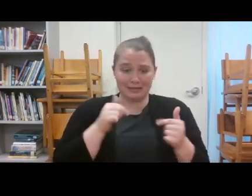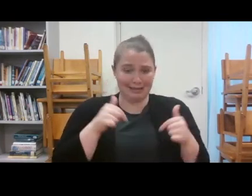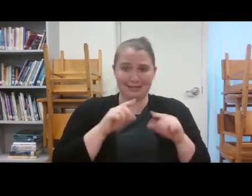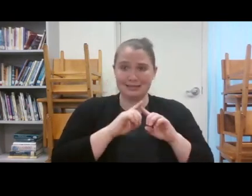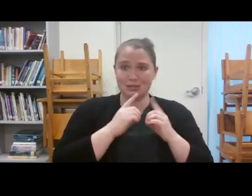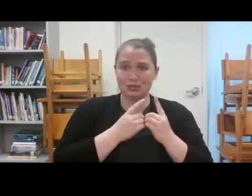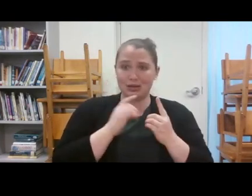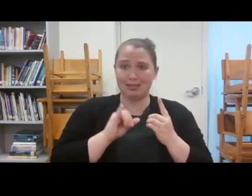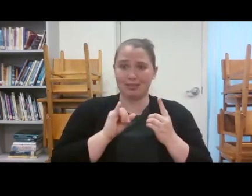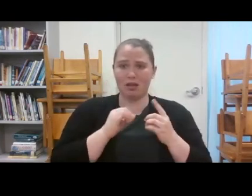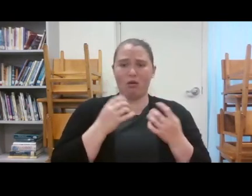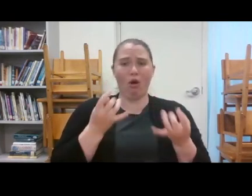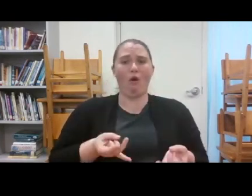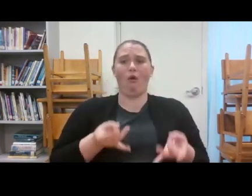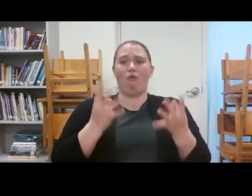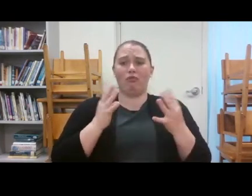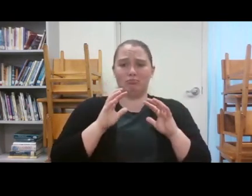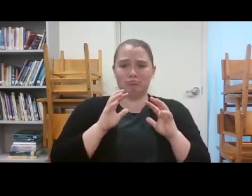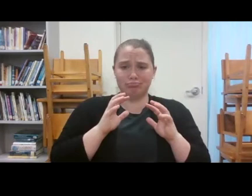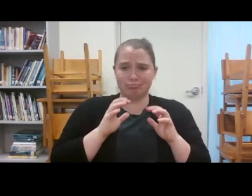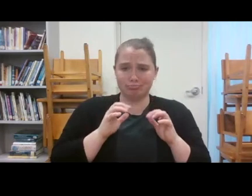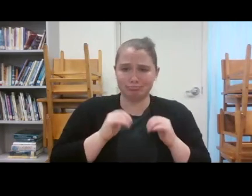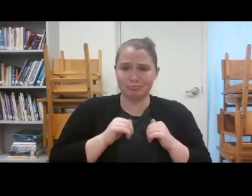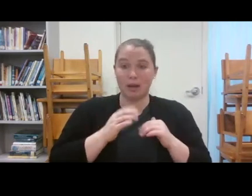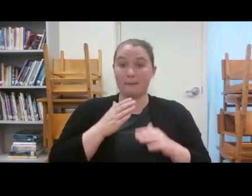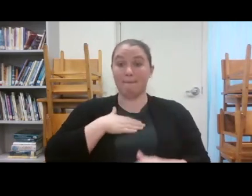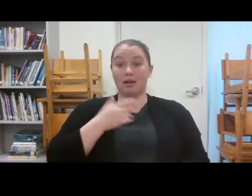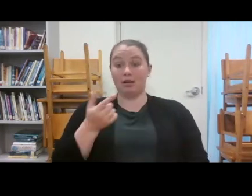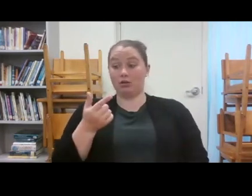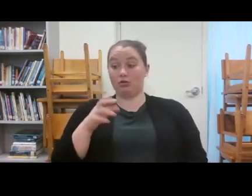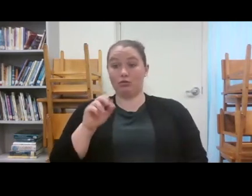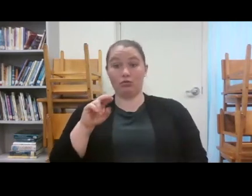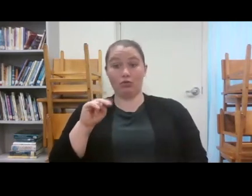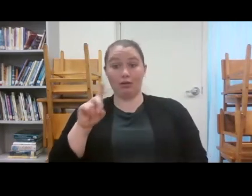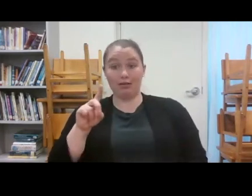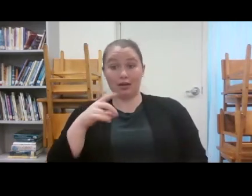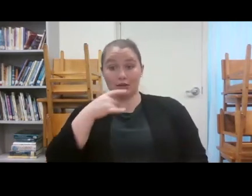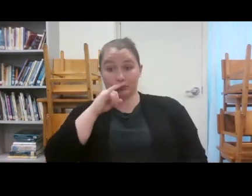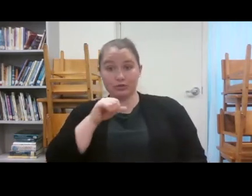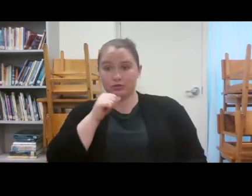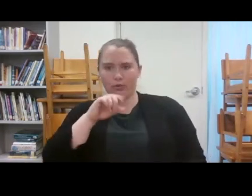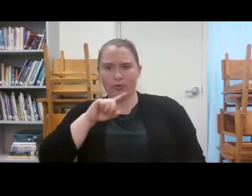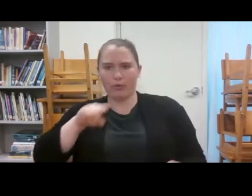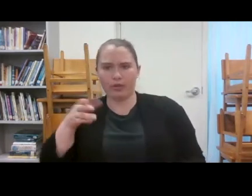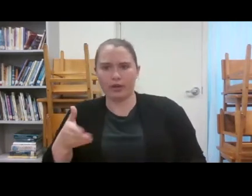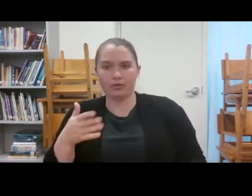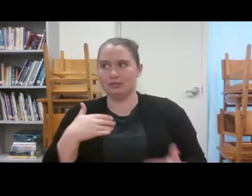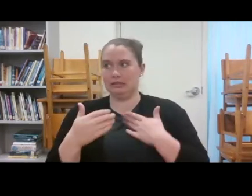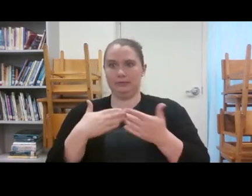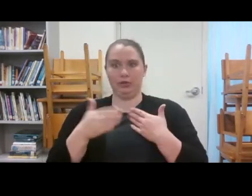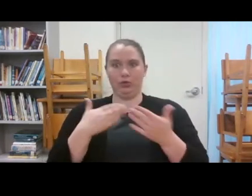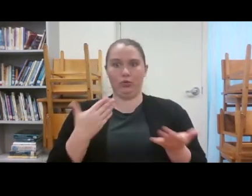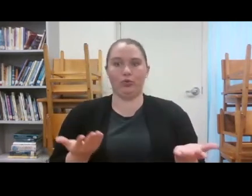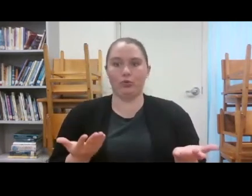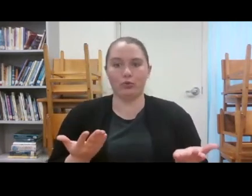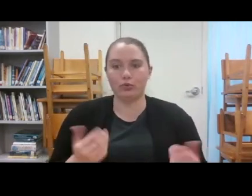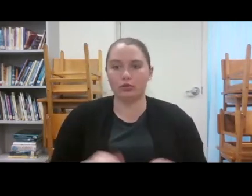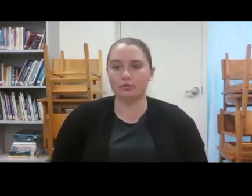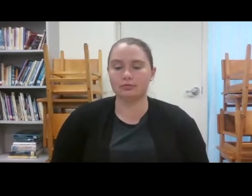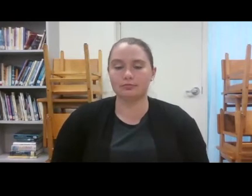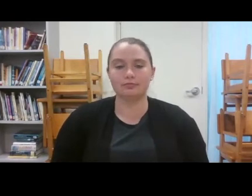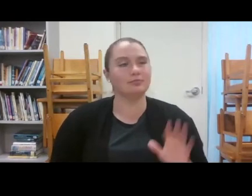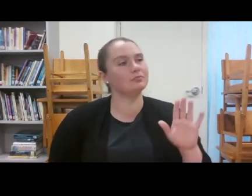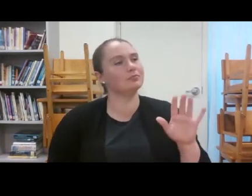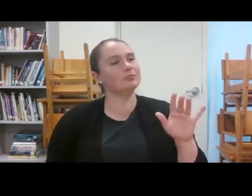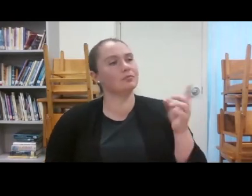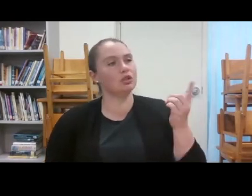the conditions they're in, even though my children or grandchildren don't go to those schools. Hey, Dr.